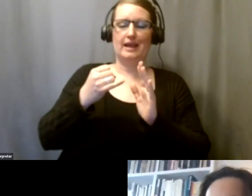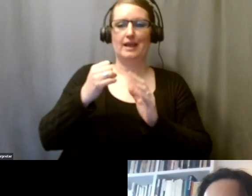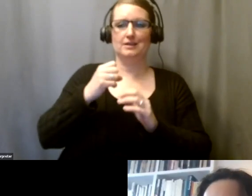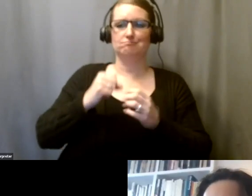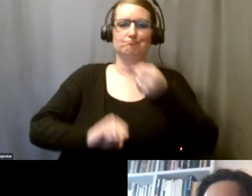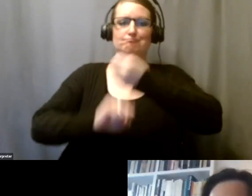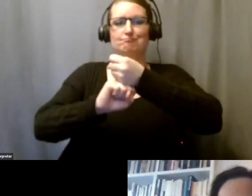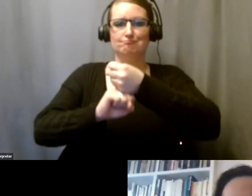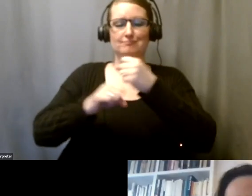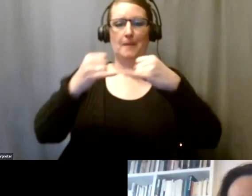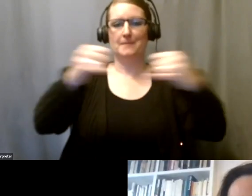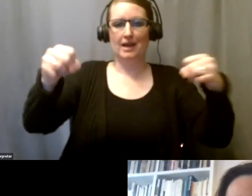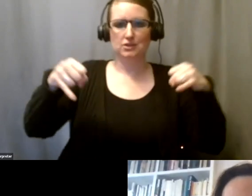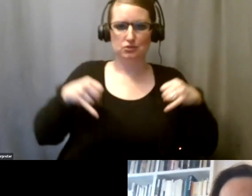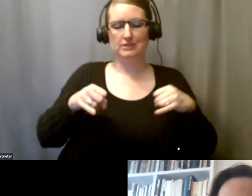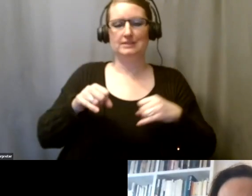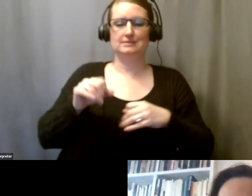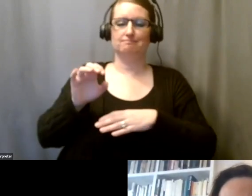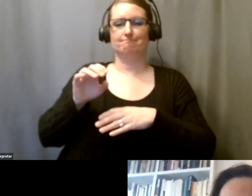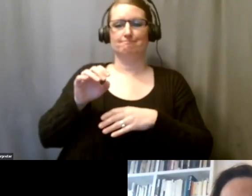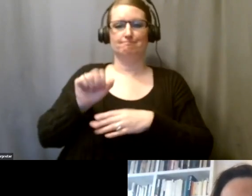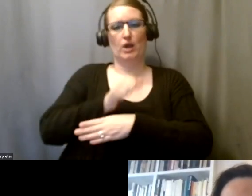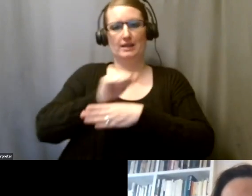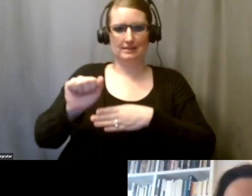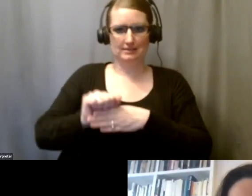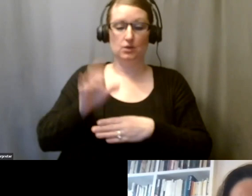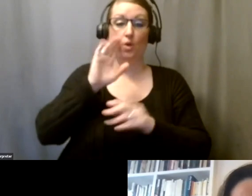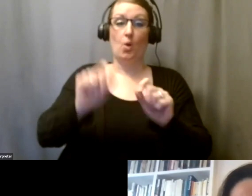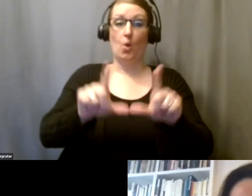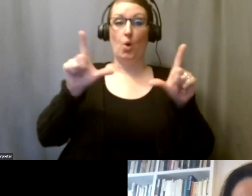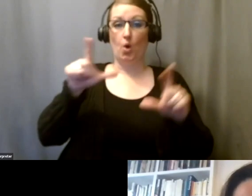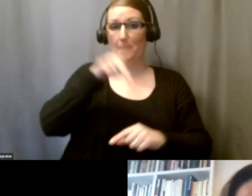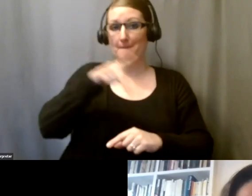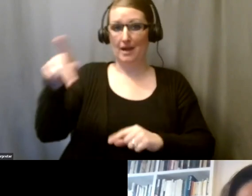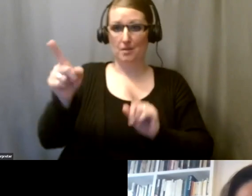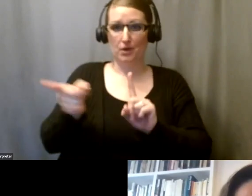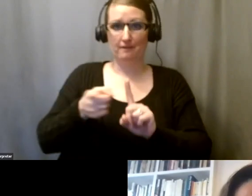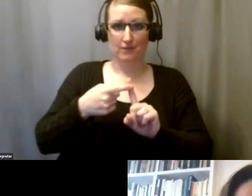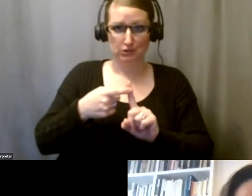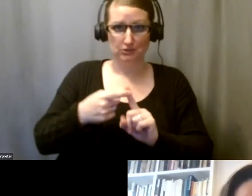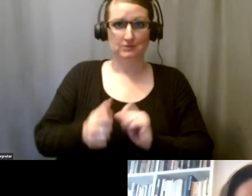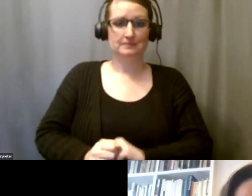elitist practices. I'm going to open a PowerPoint first.